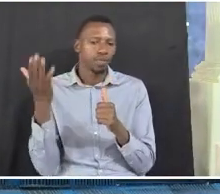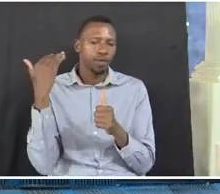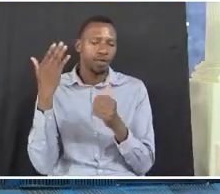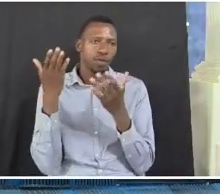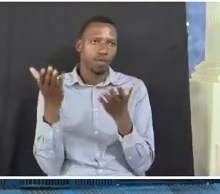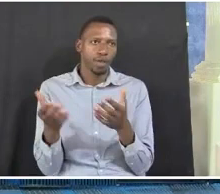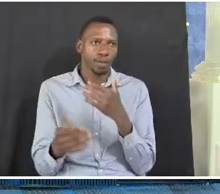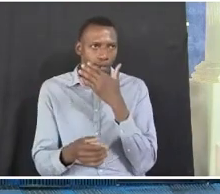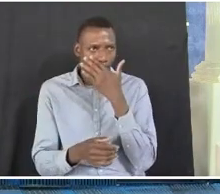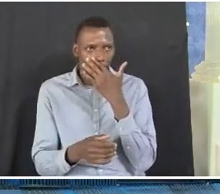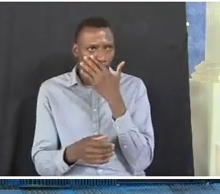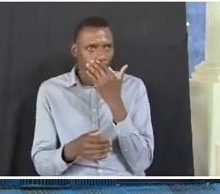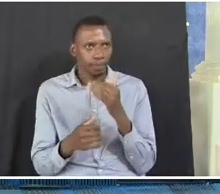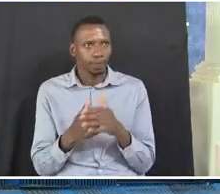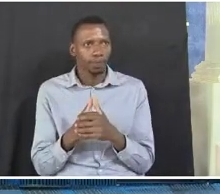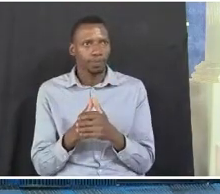there.